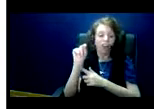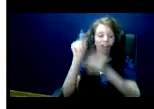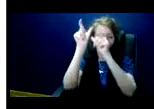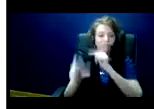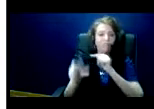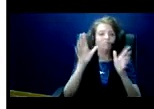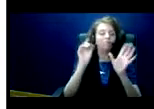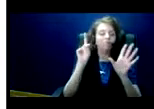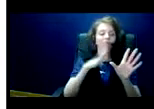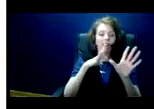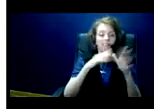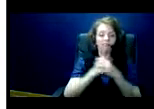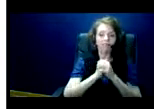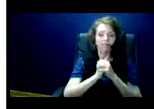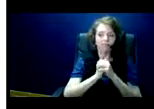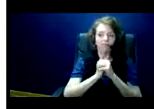box.